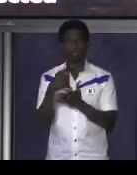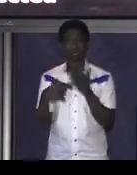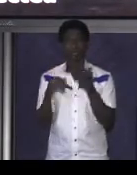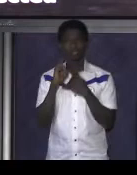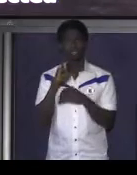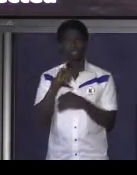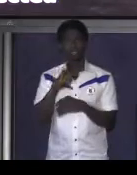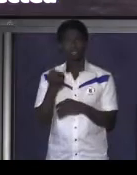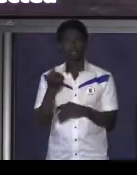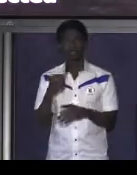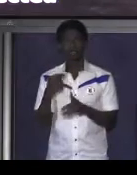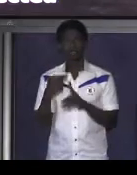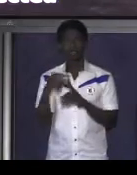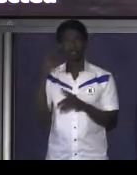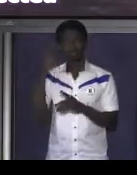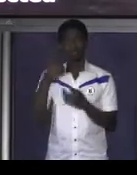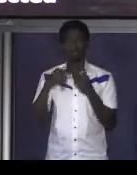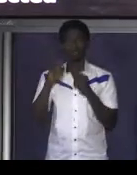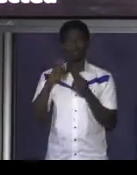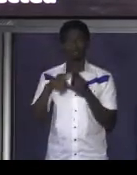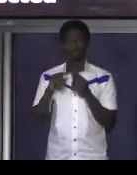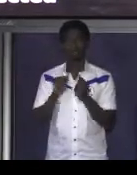is another word for come to pass?